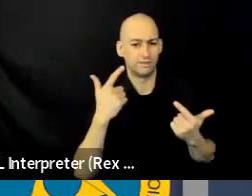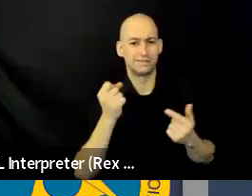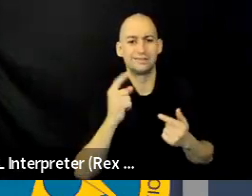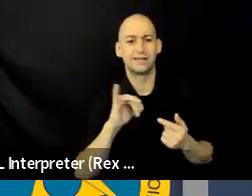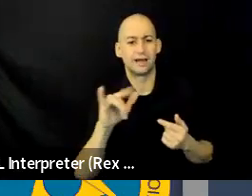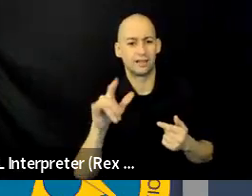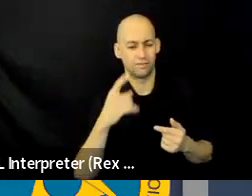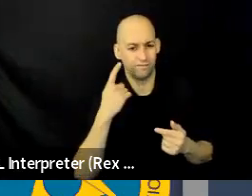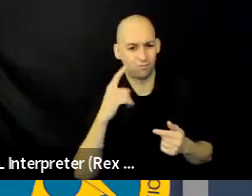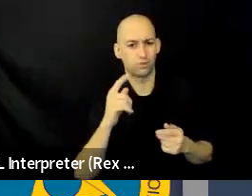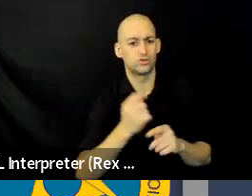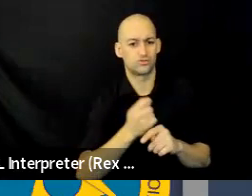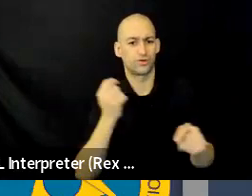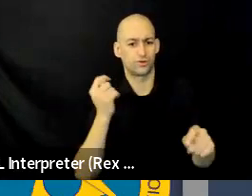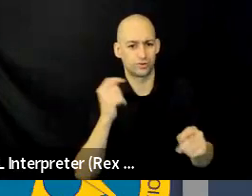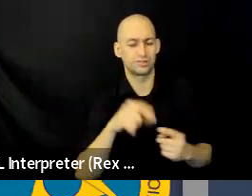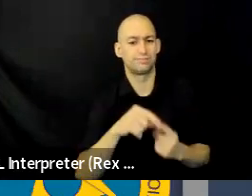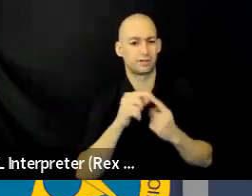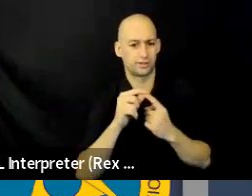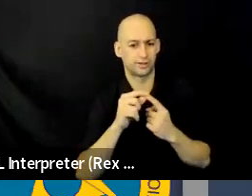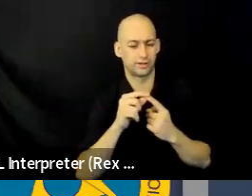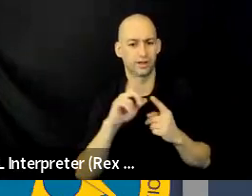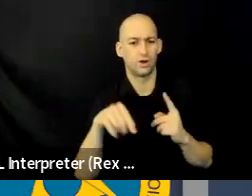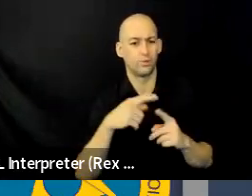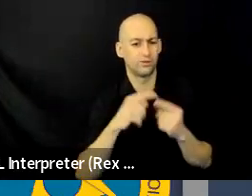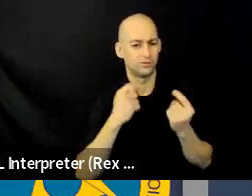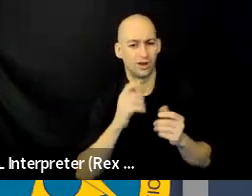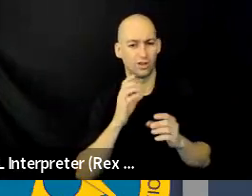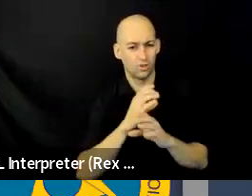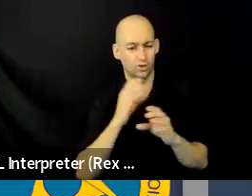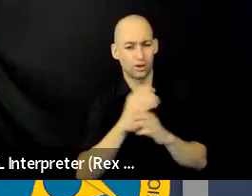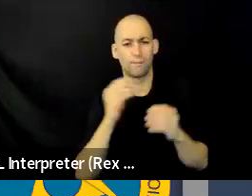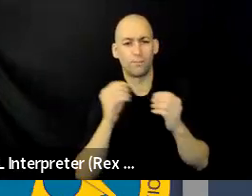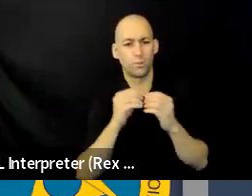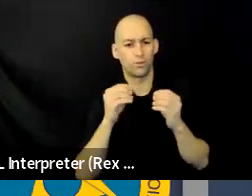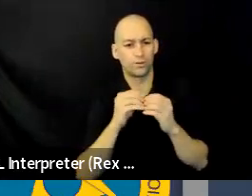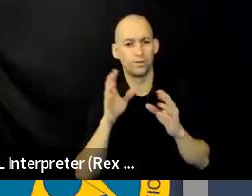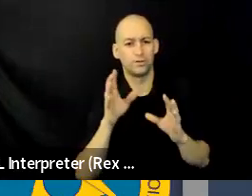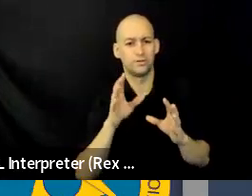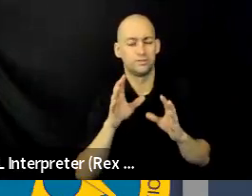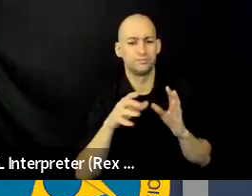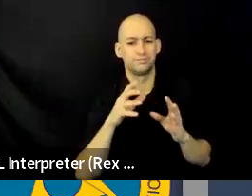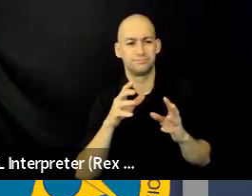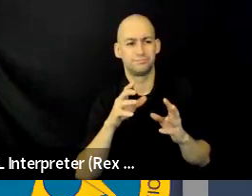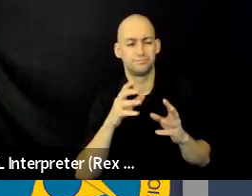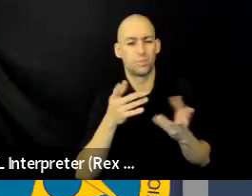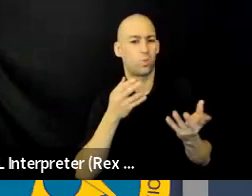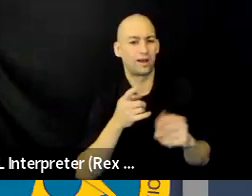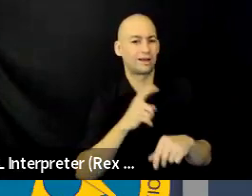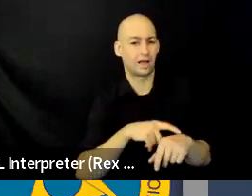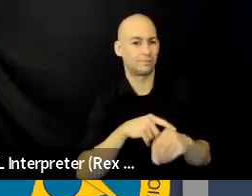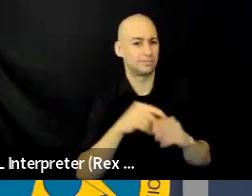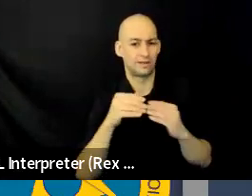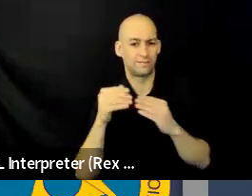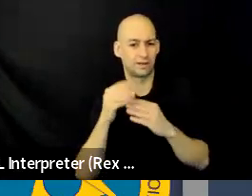lifestyles for our truckers, especially as we're trying to look at more and more maybe waiting times even as we